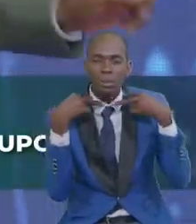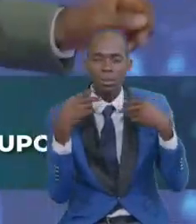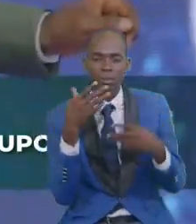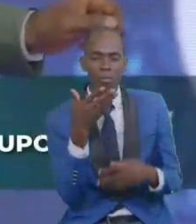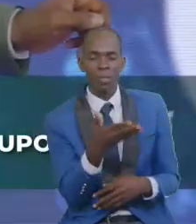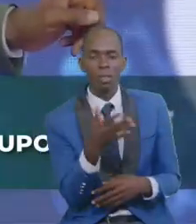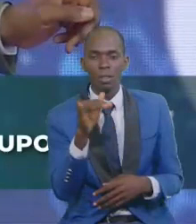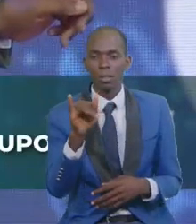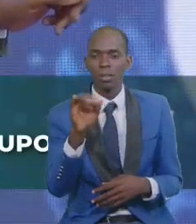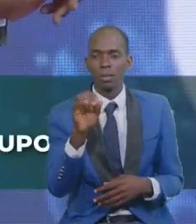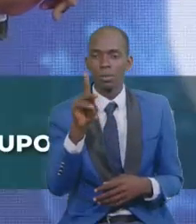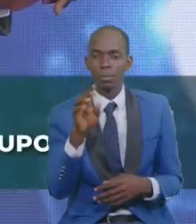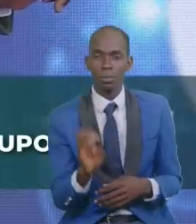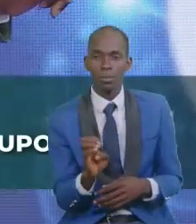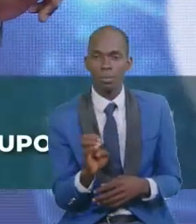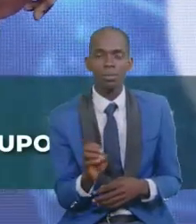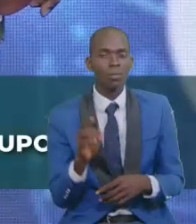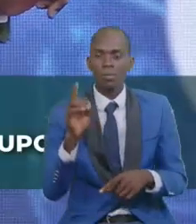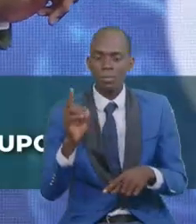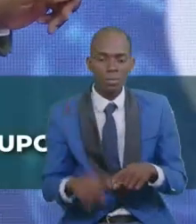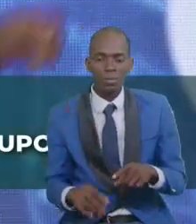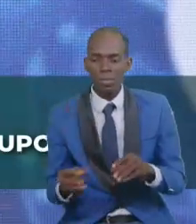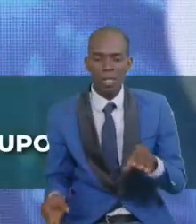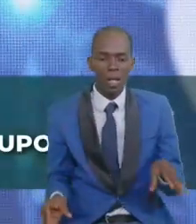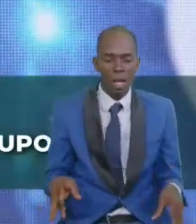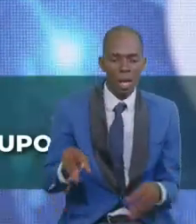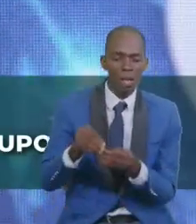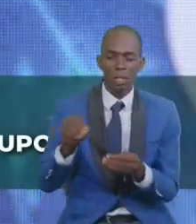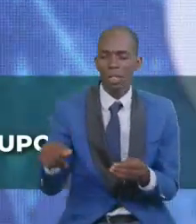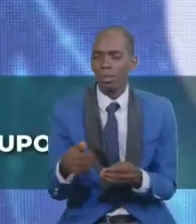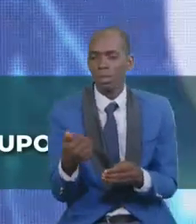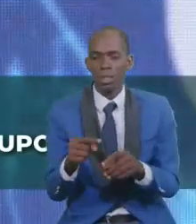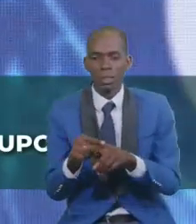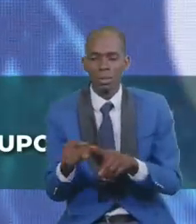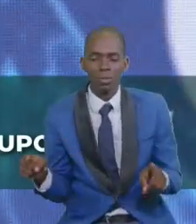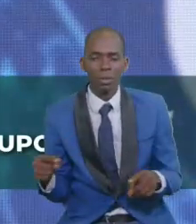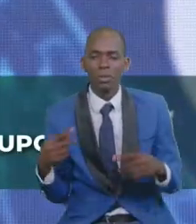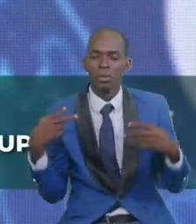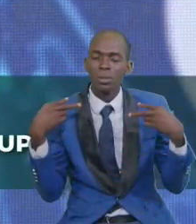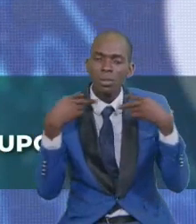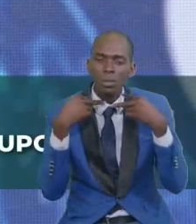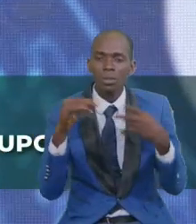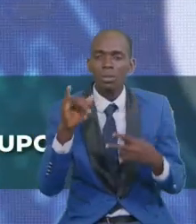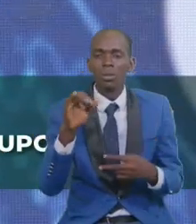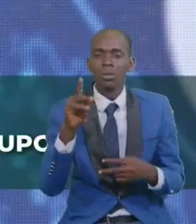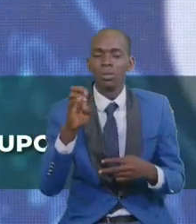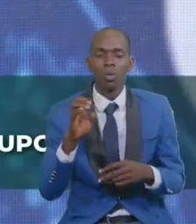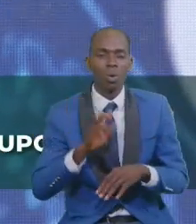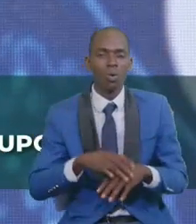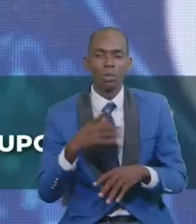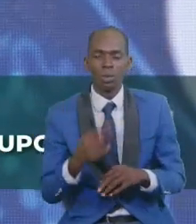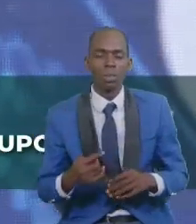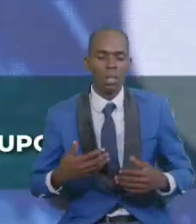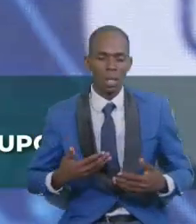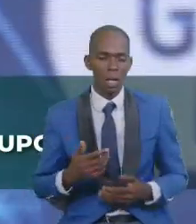they cannot put a different yoke, another yoke on those cultivating animals.